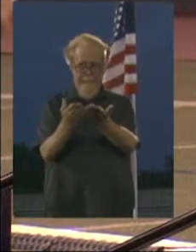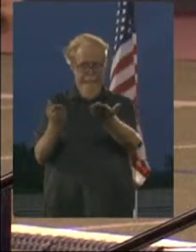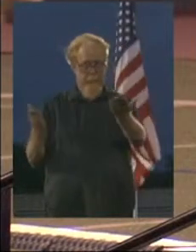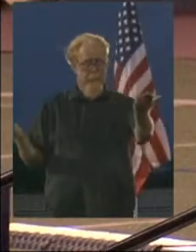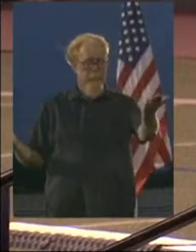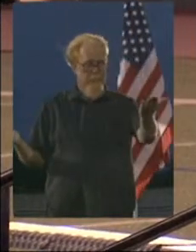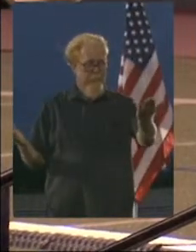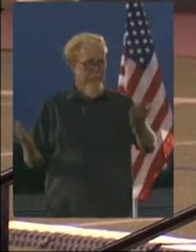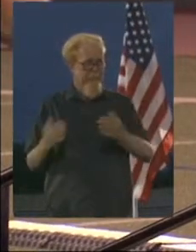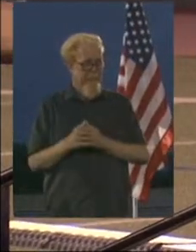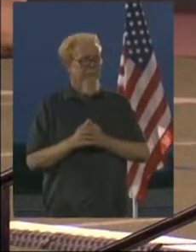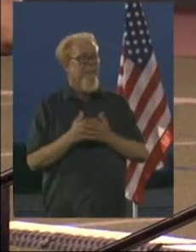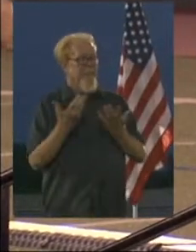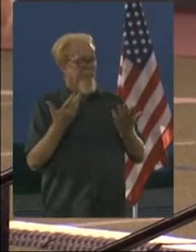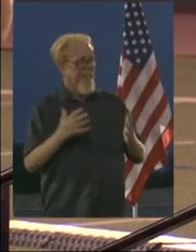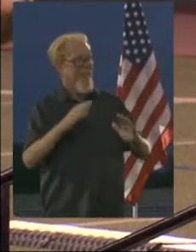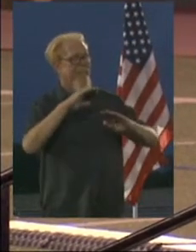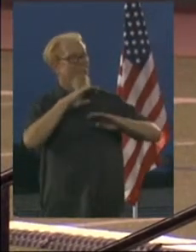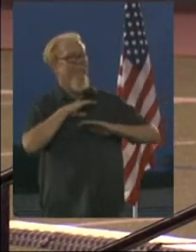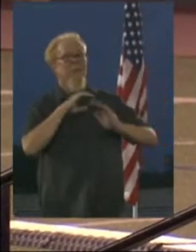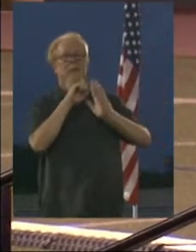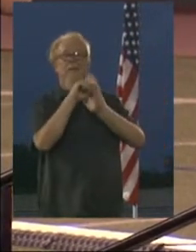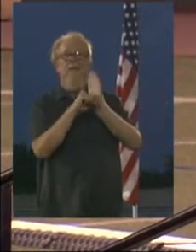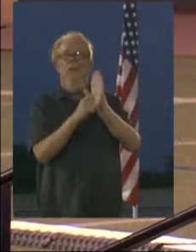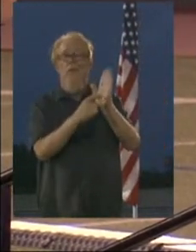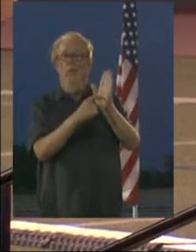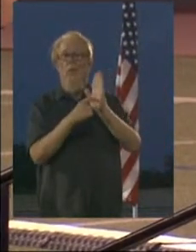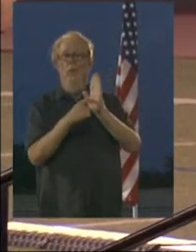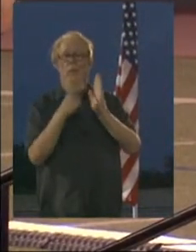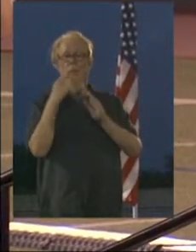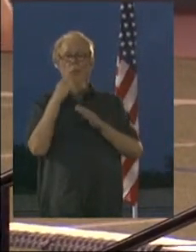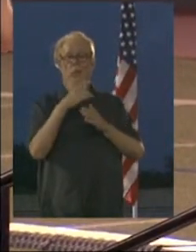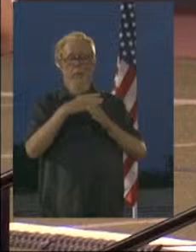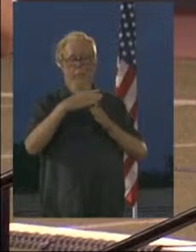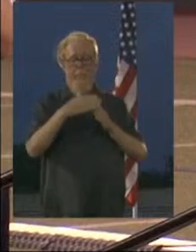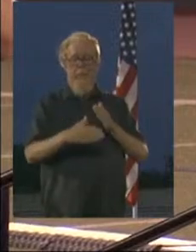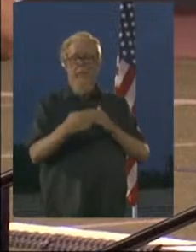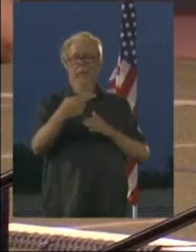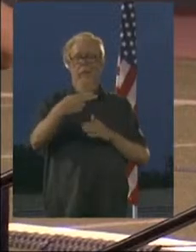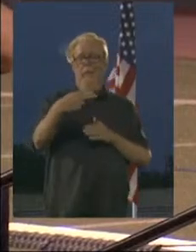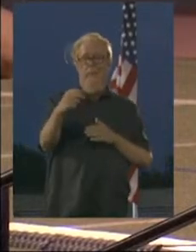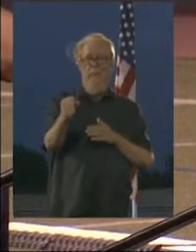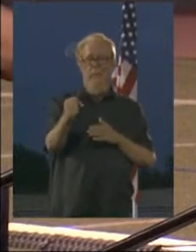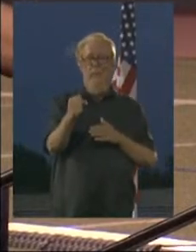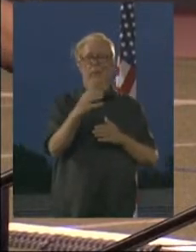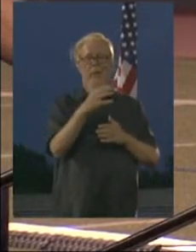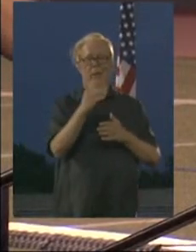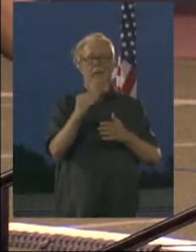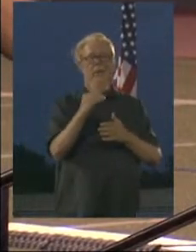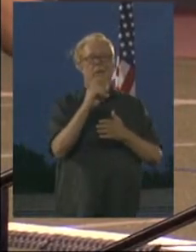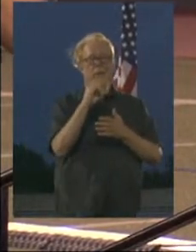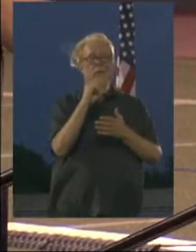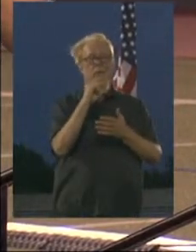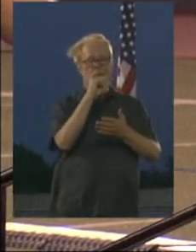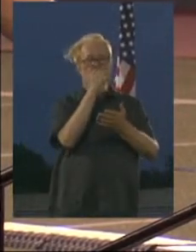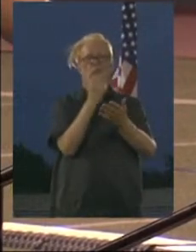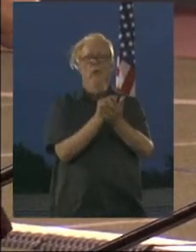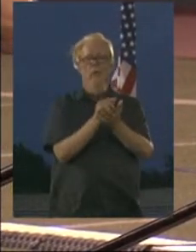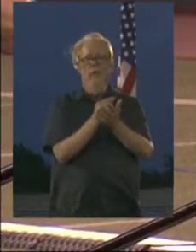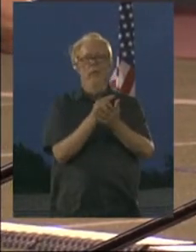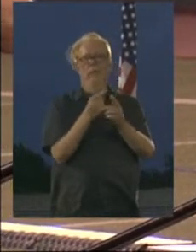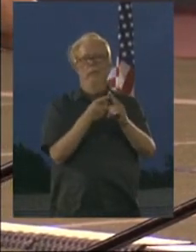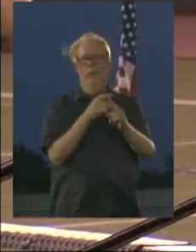this evening have met the state requirements of the completion of high school and graduation